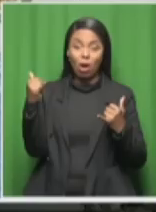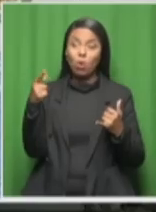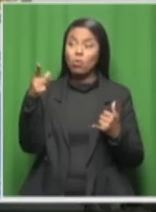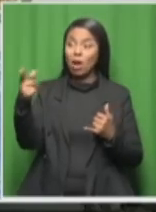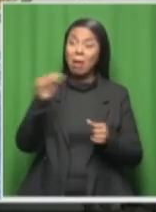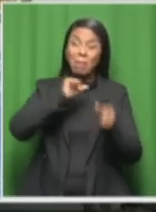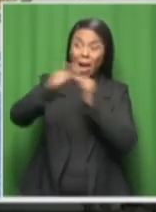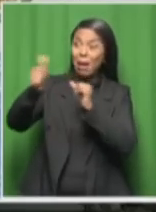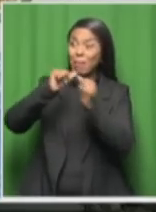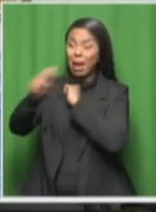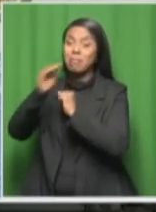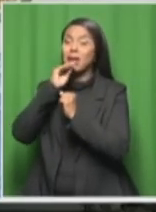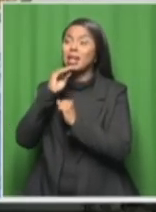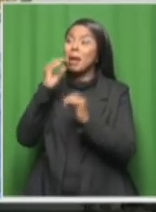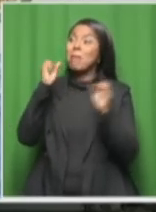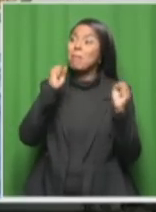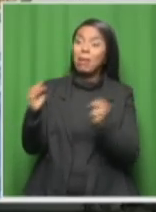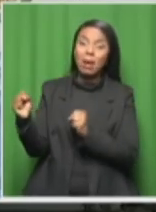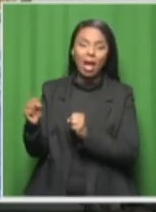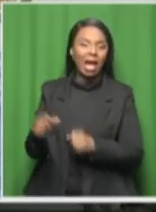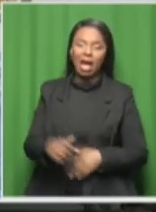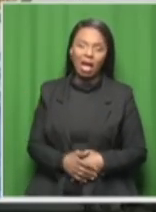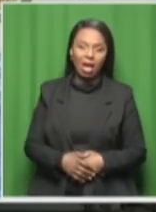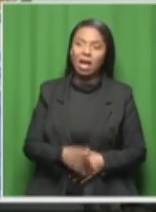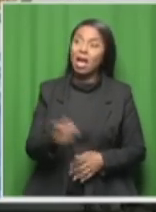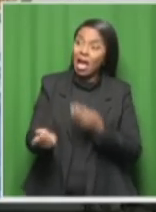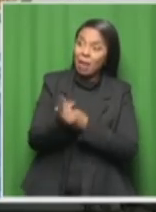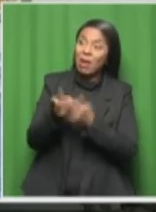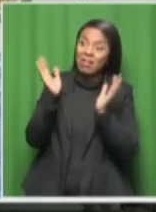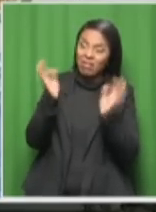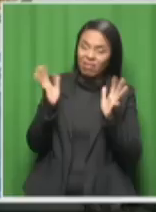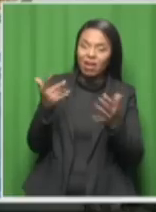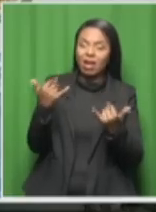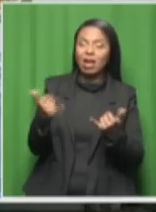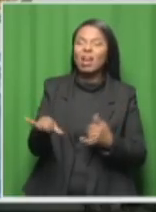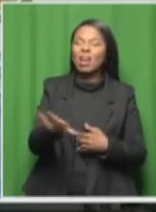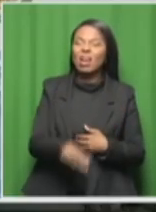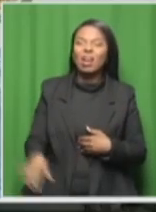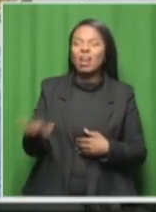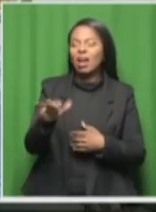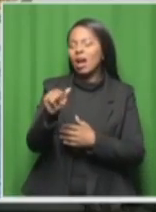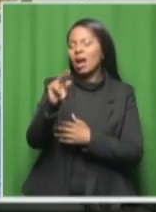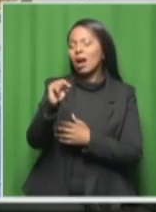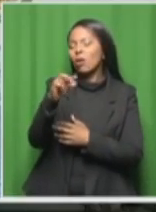aware that it happened in Angola during the war of